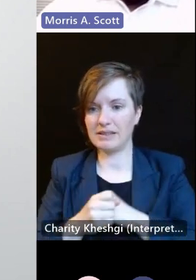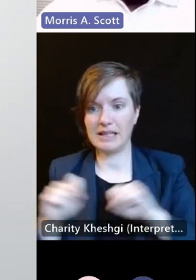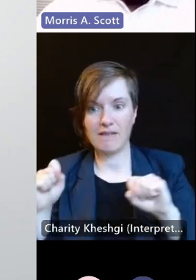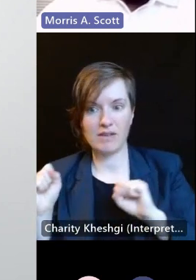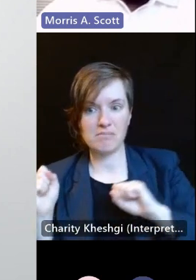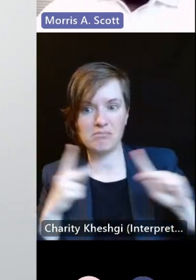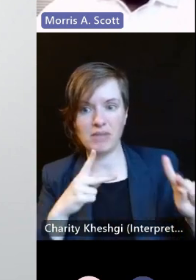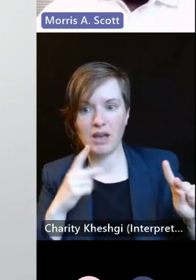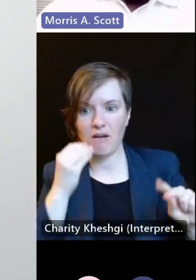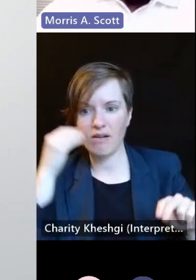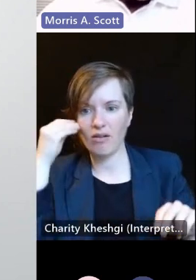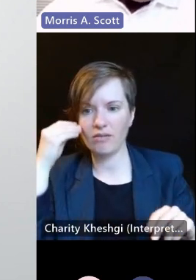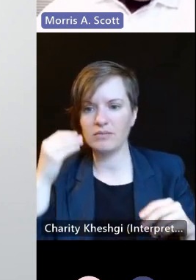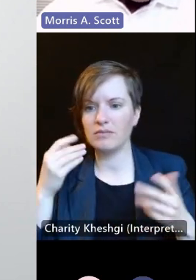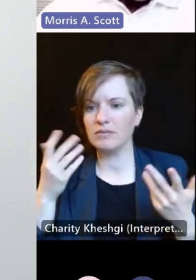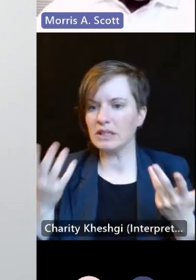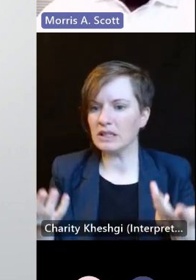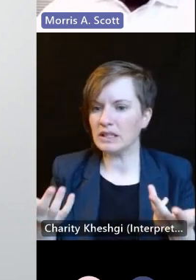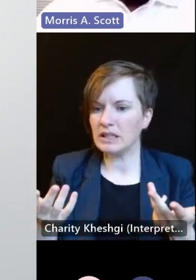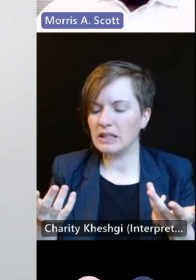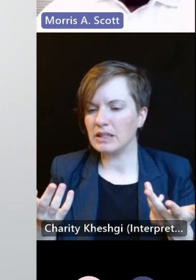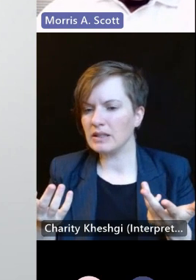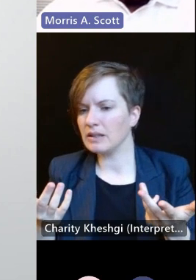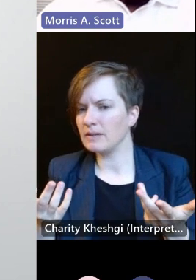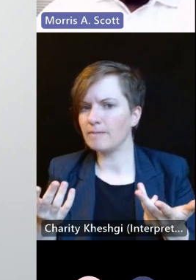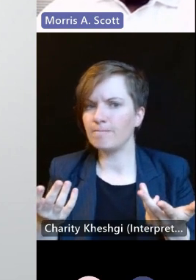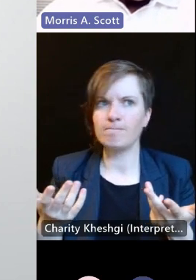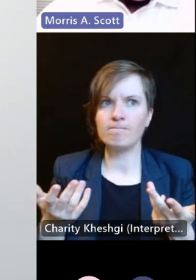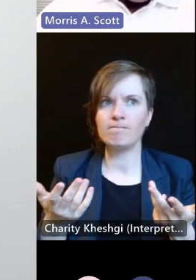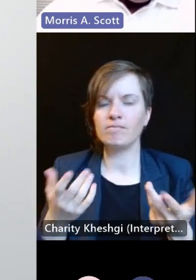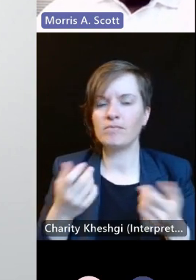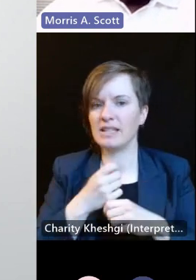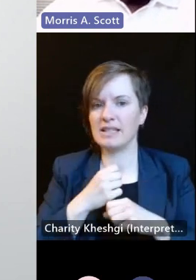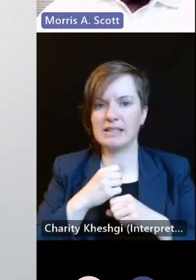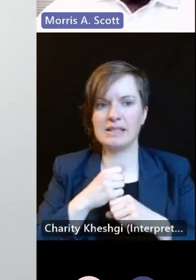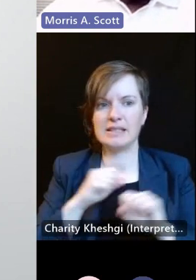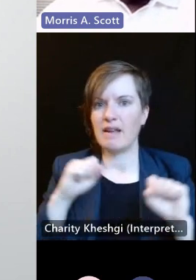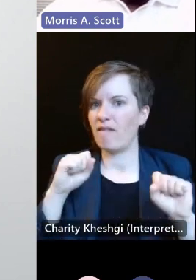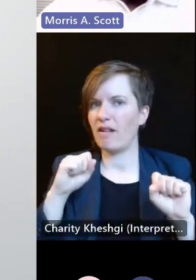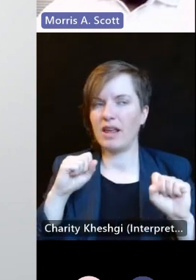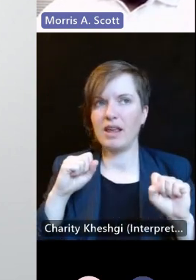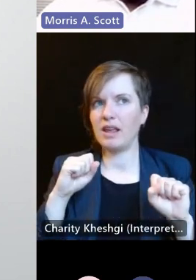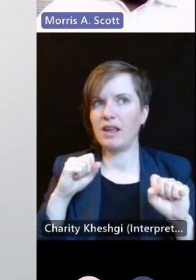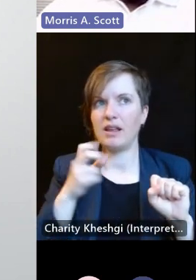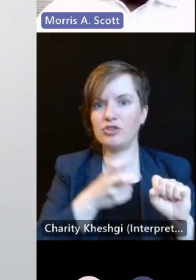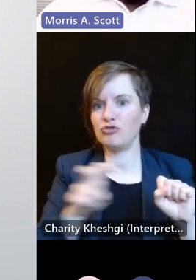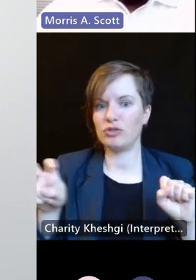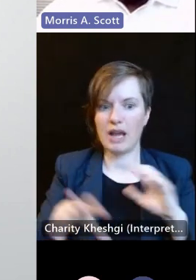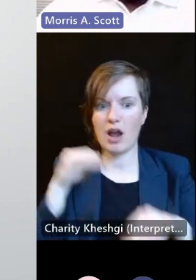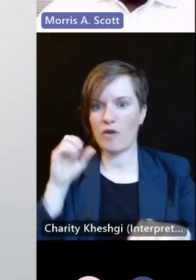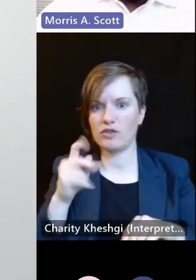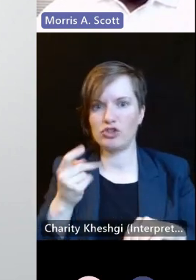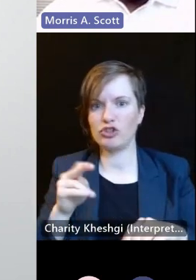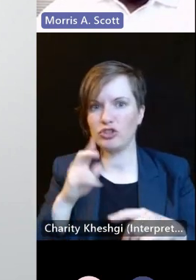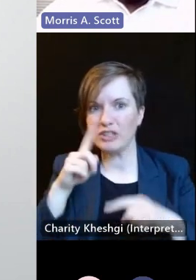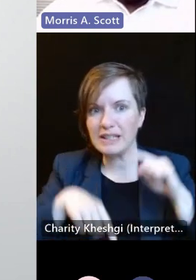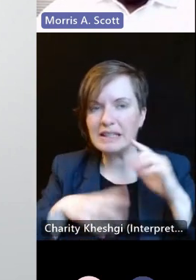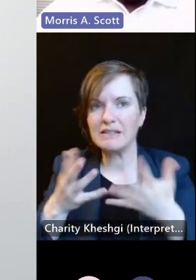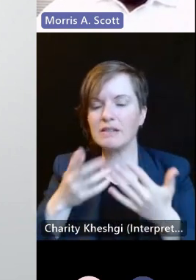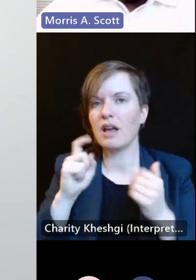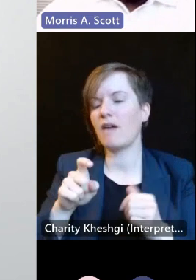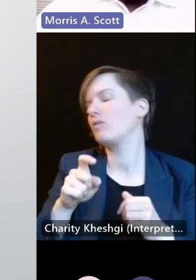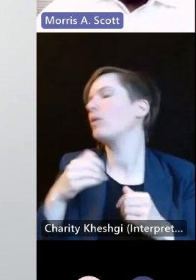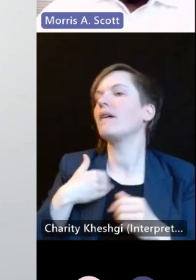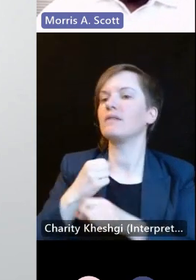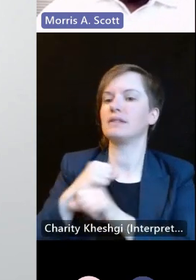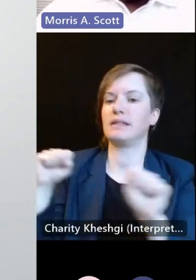they might have difficulty locating temporary housing. And so public entities must